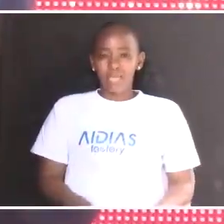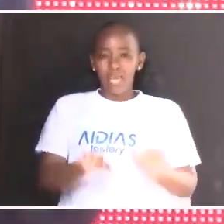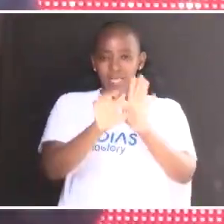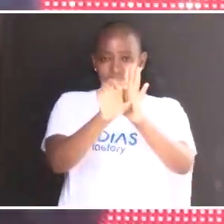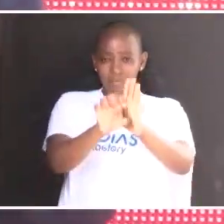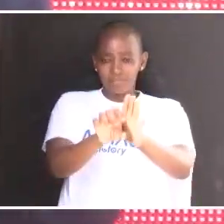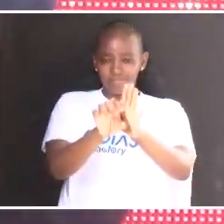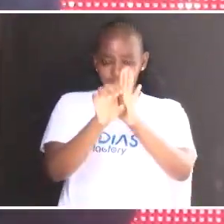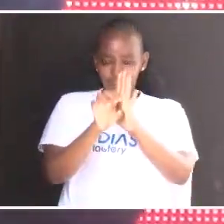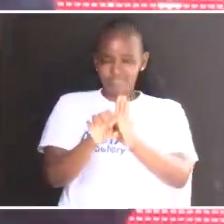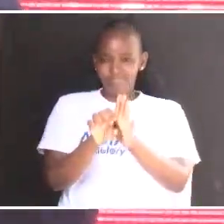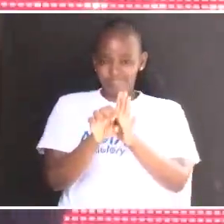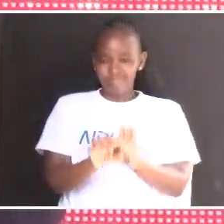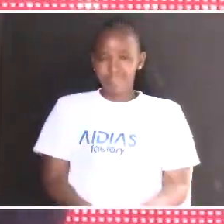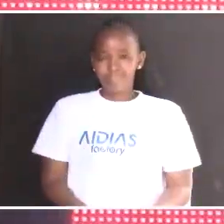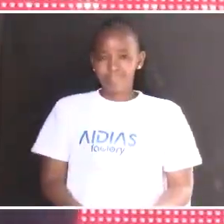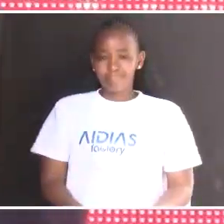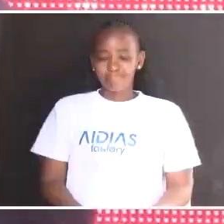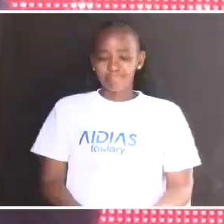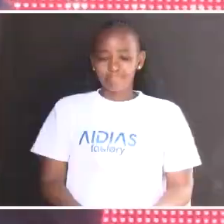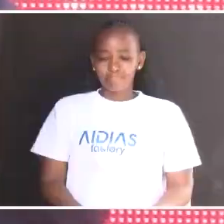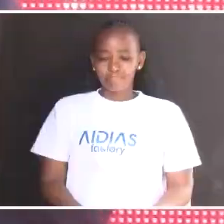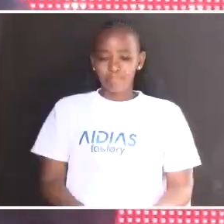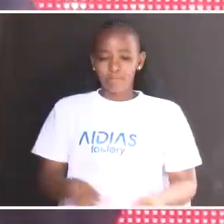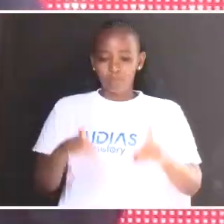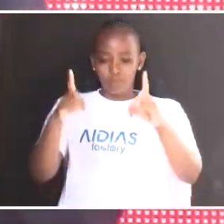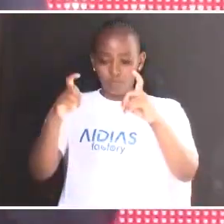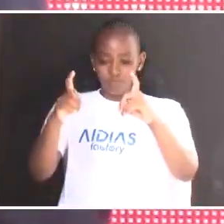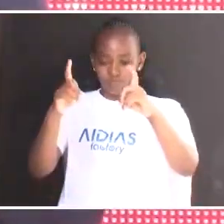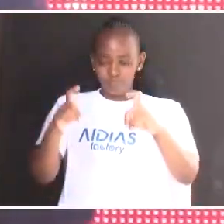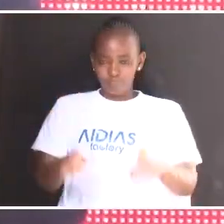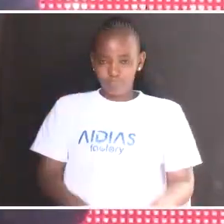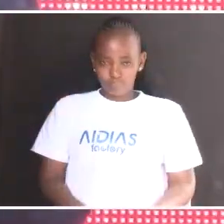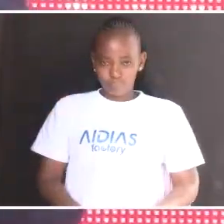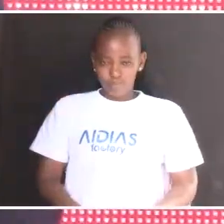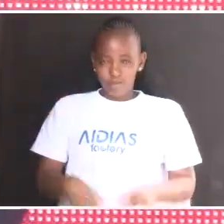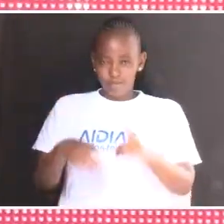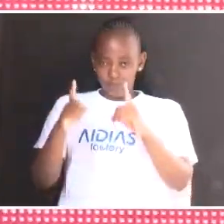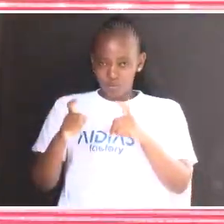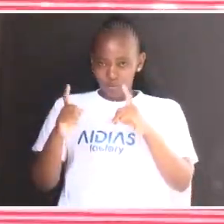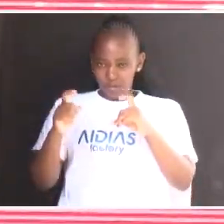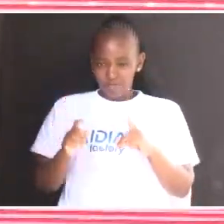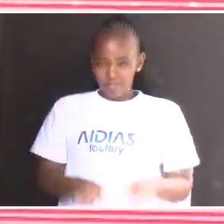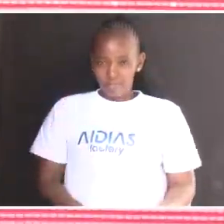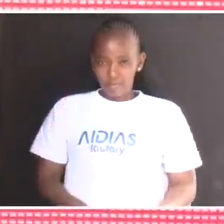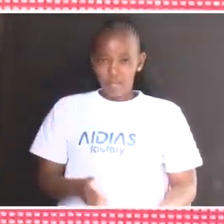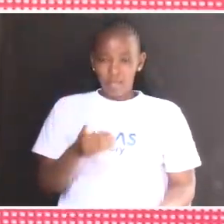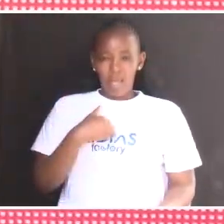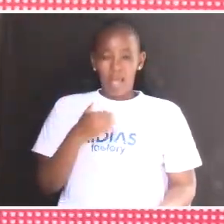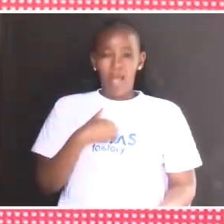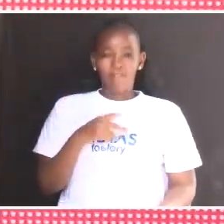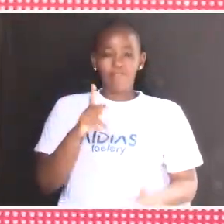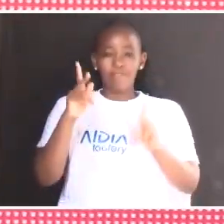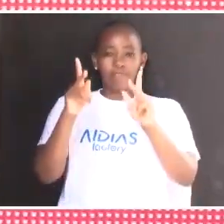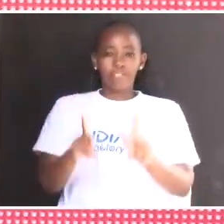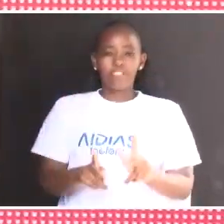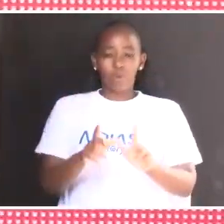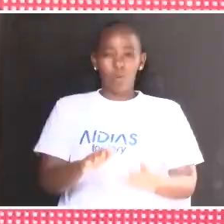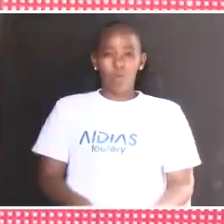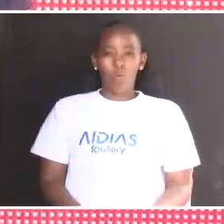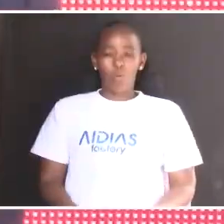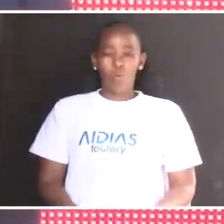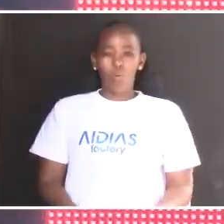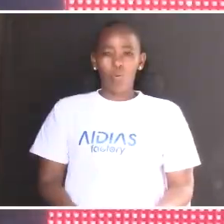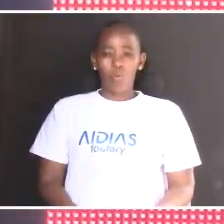example of, what can I use? A photograph. A photograph, kuna ile the physical, kuna